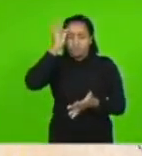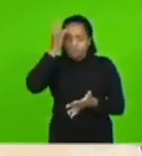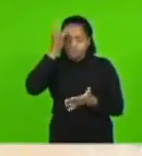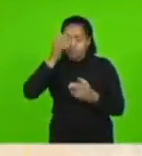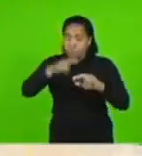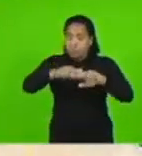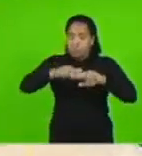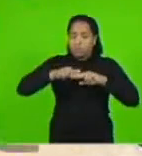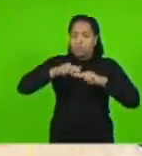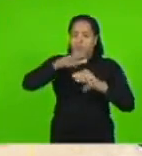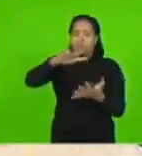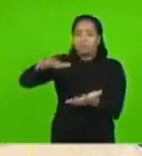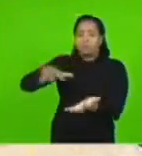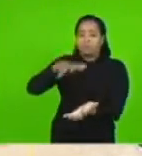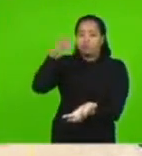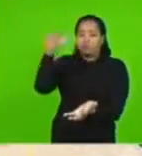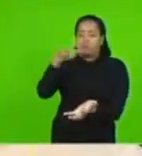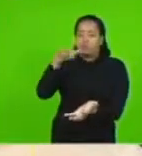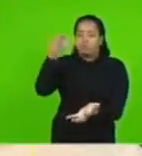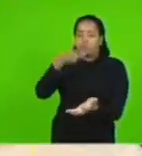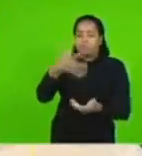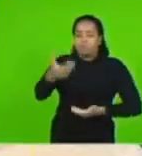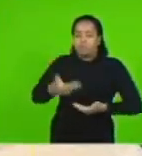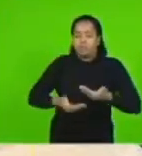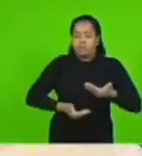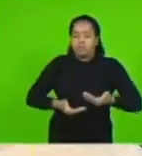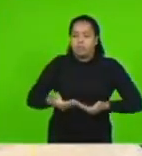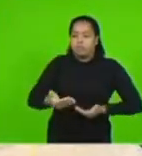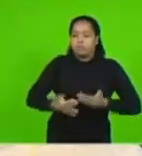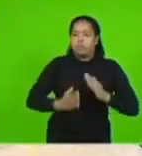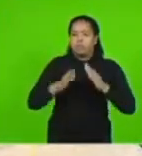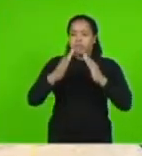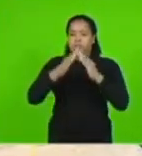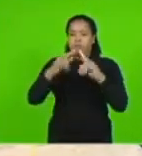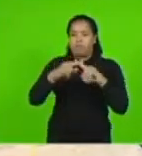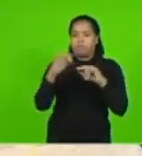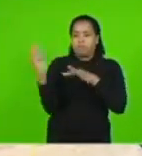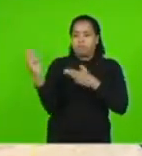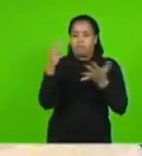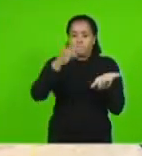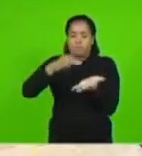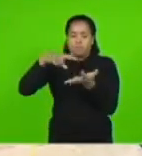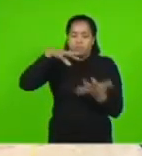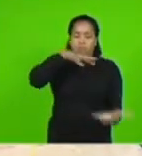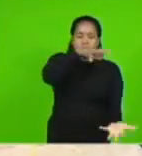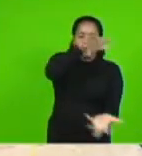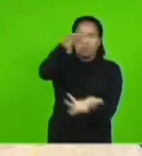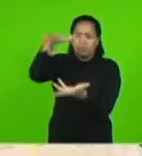same spirit through the transmitted service.